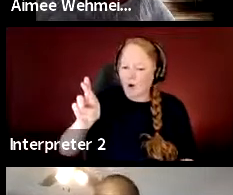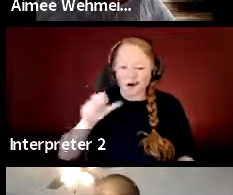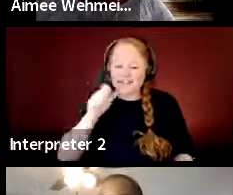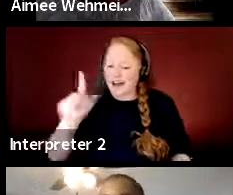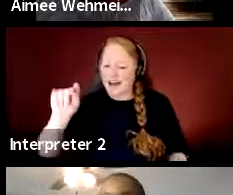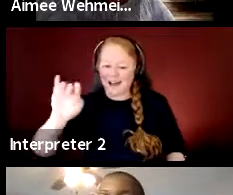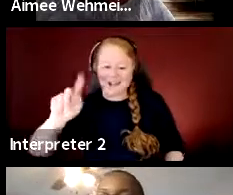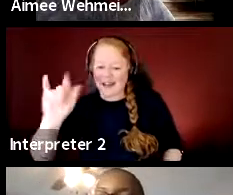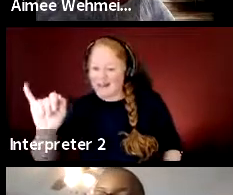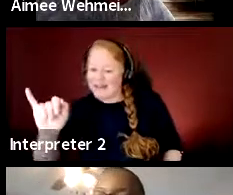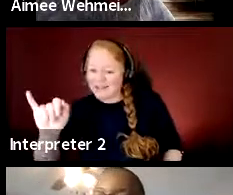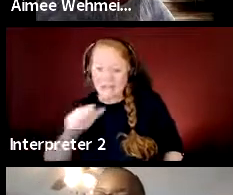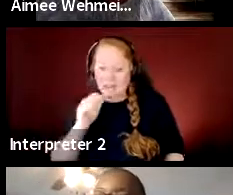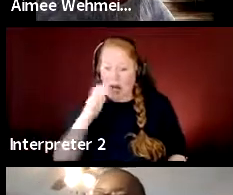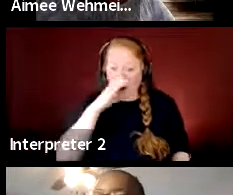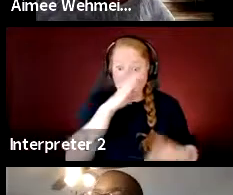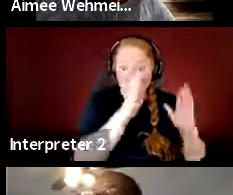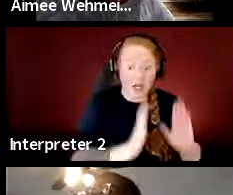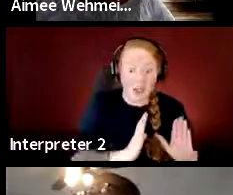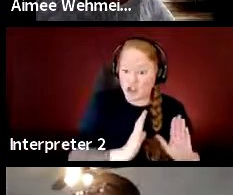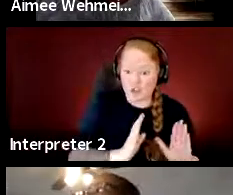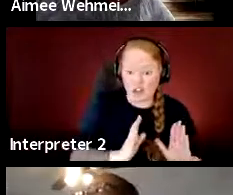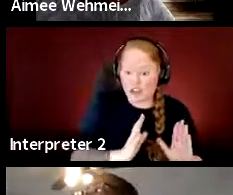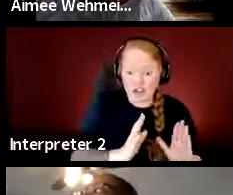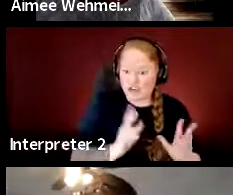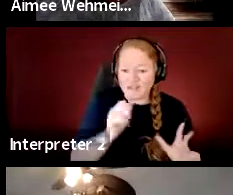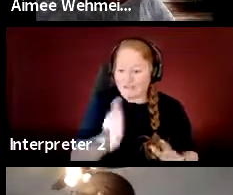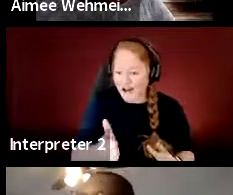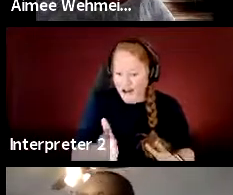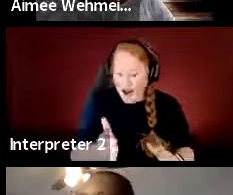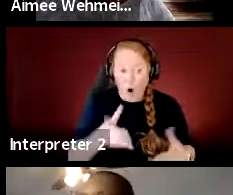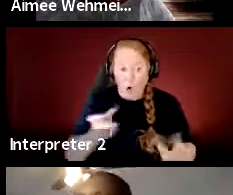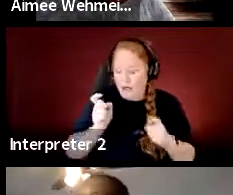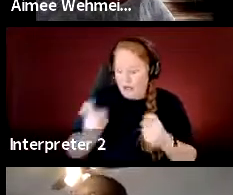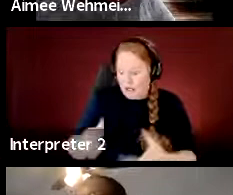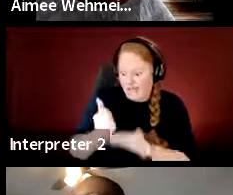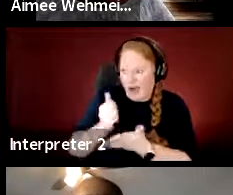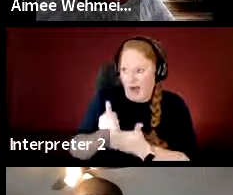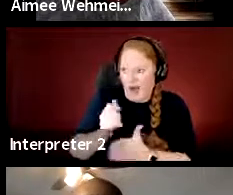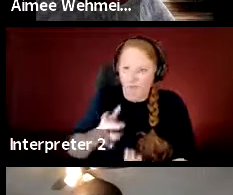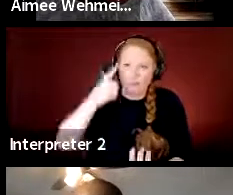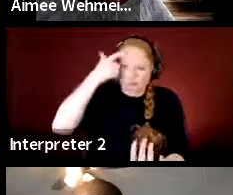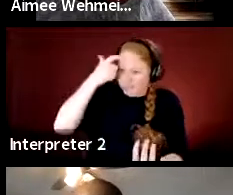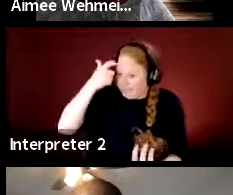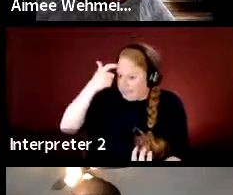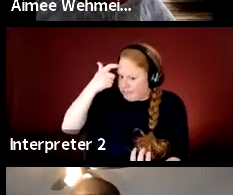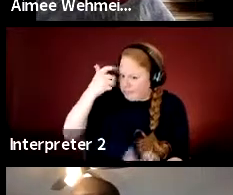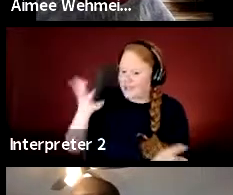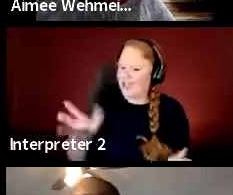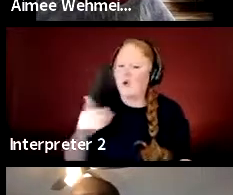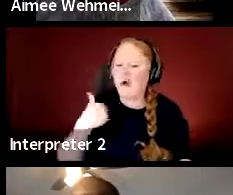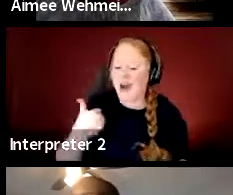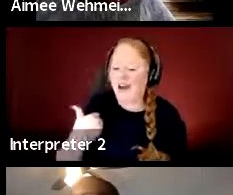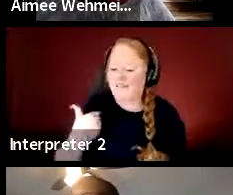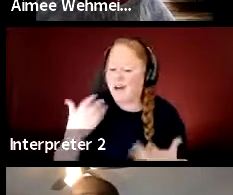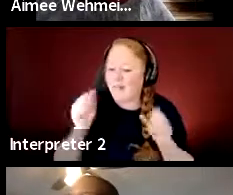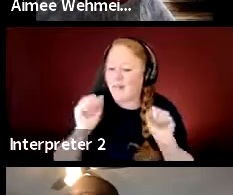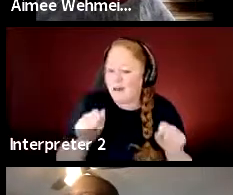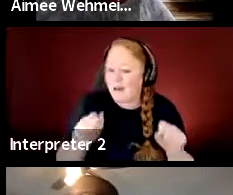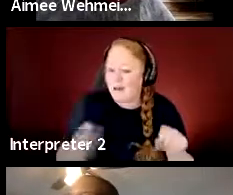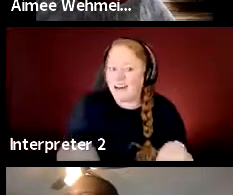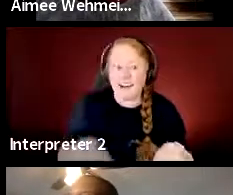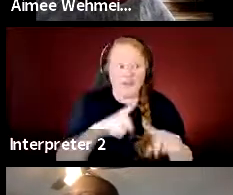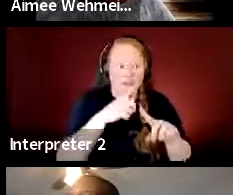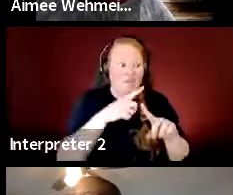not a stranger on the street who's trying to pick them up or, you know, give them help supposedly. We just have that resource for everybody in our town to